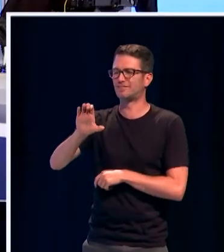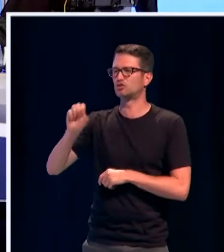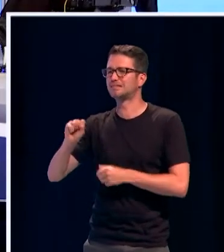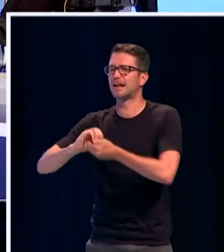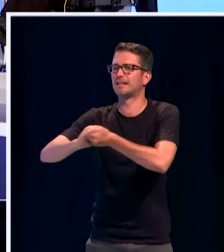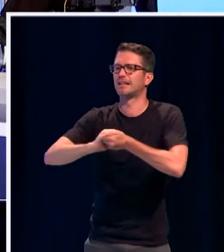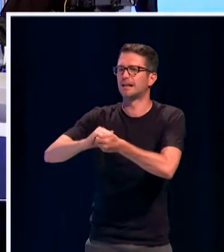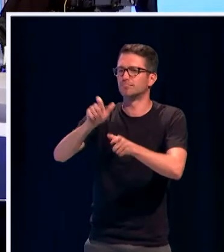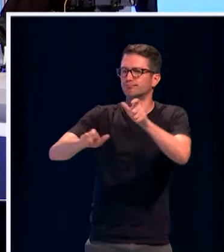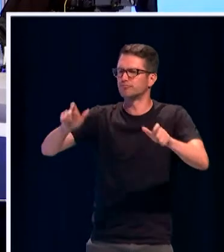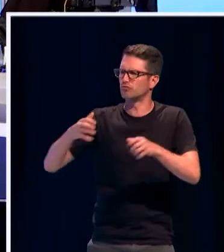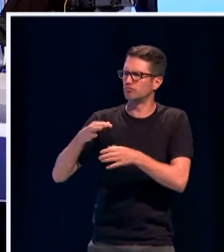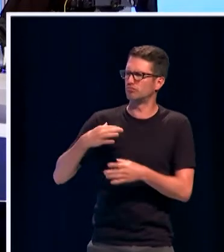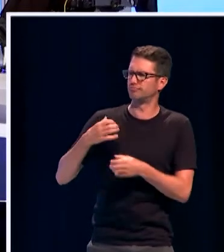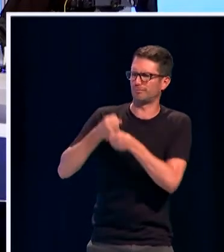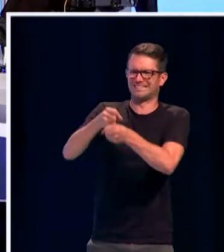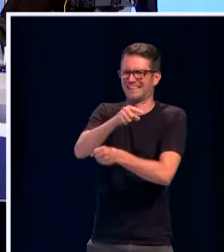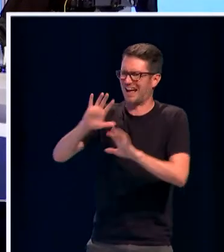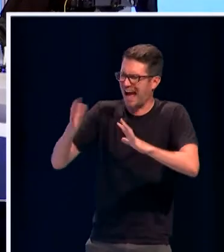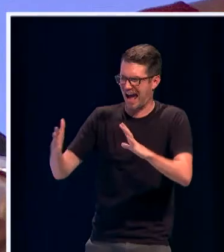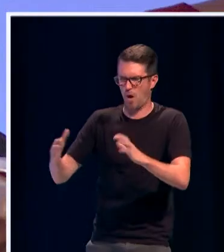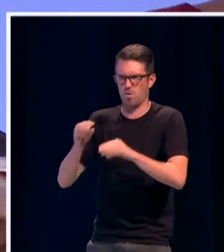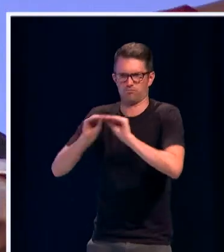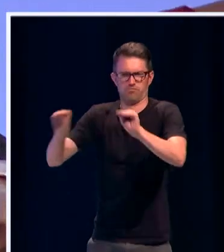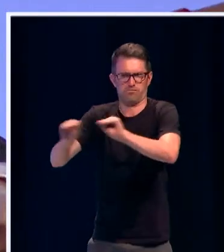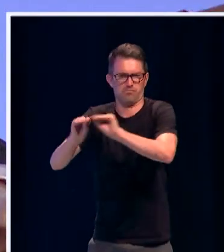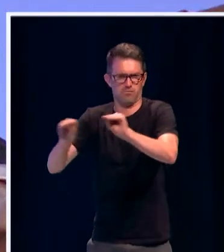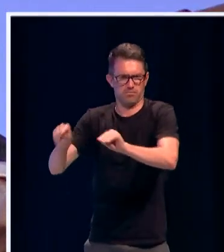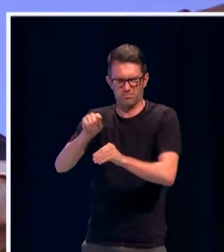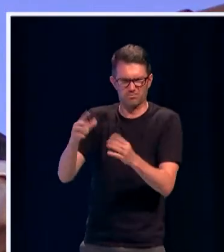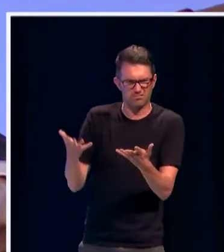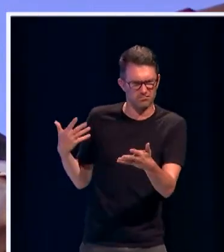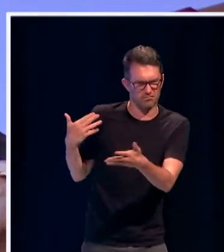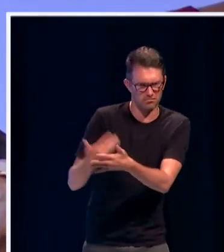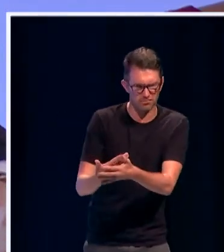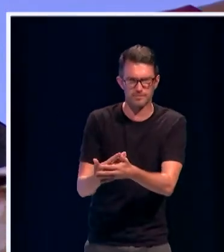Thank you, Nadia. Thank you to the organizer.